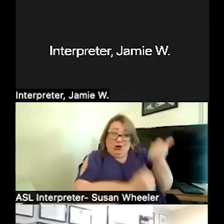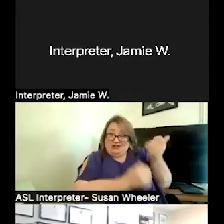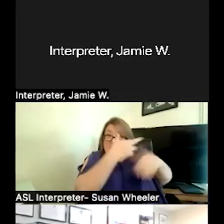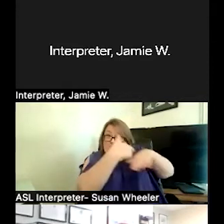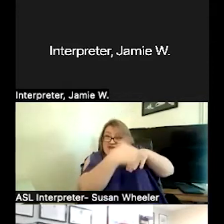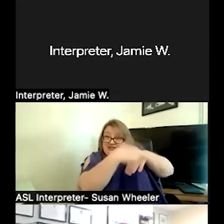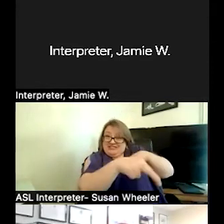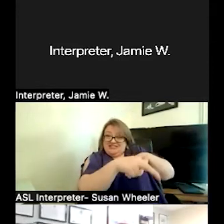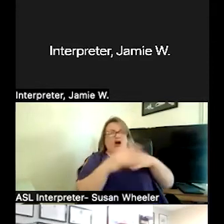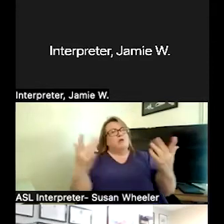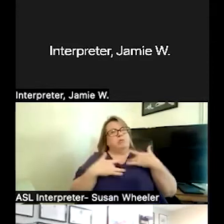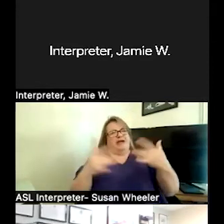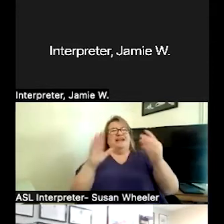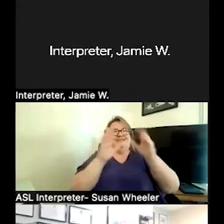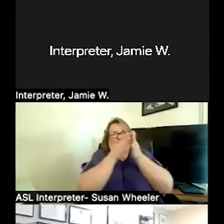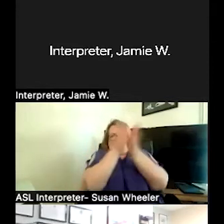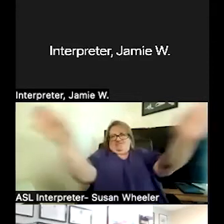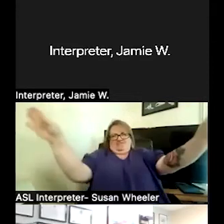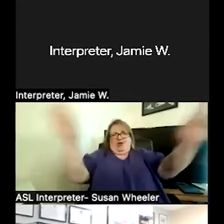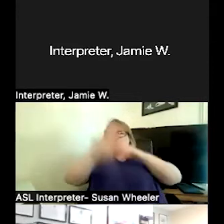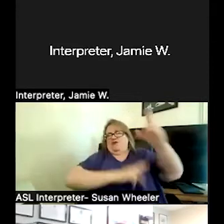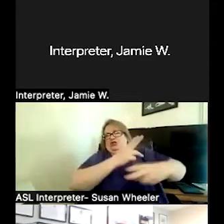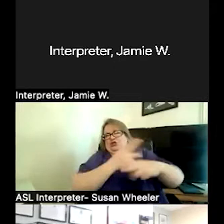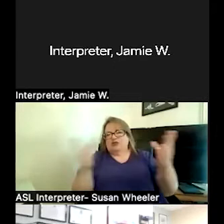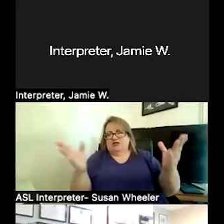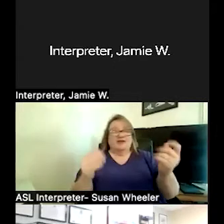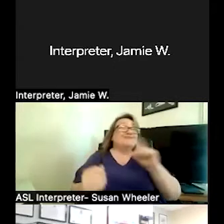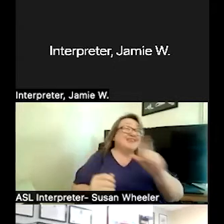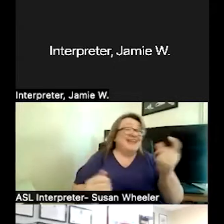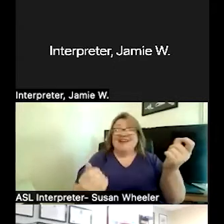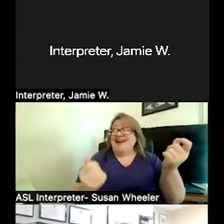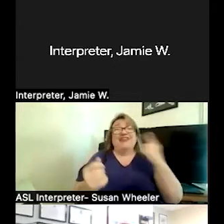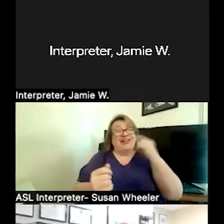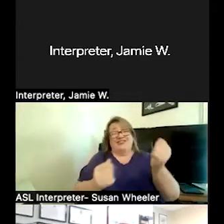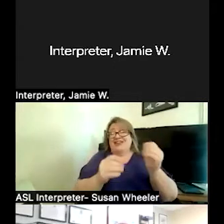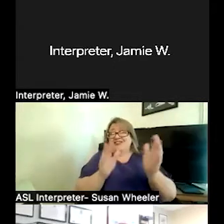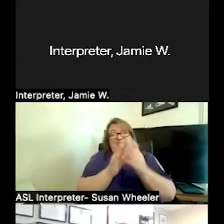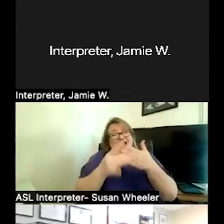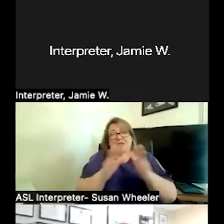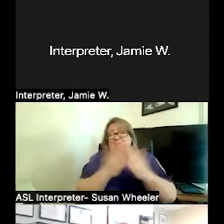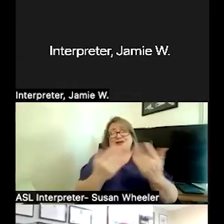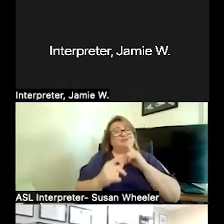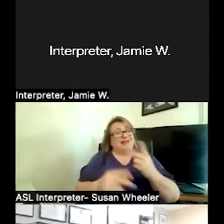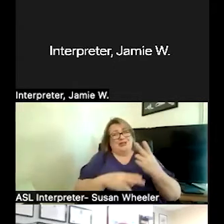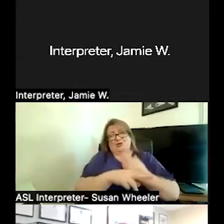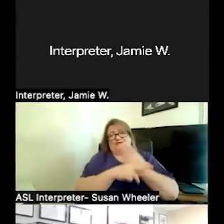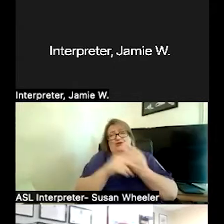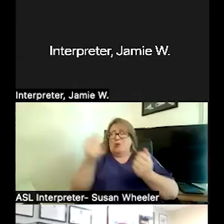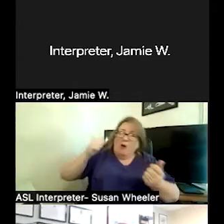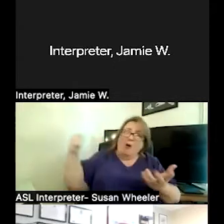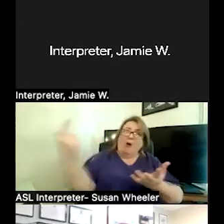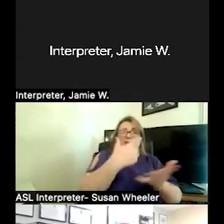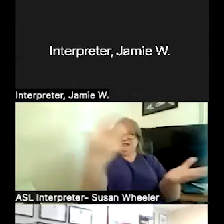are universal, though. I think everybody could have value and use out of the guidebook, but we just need to kind of state